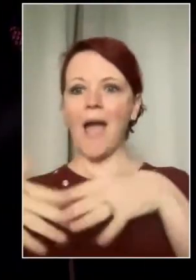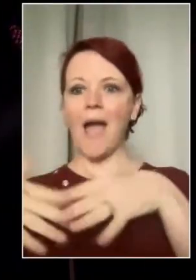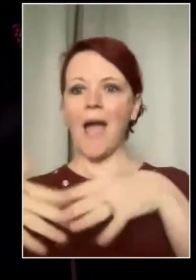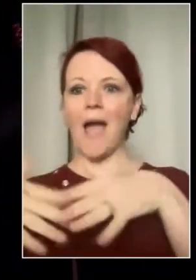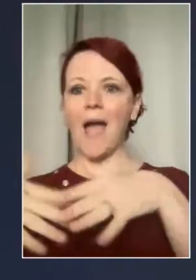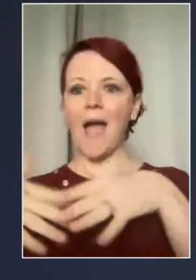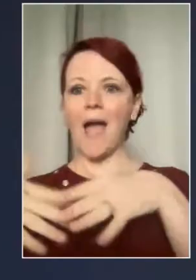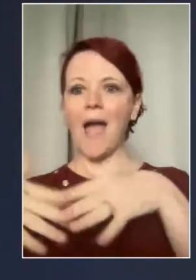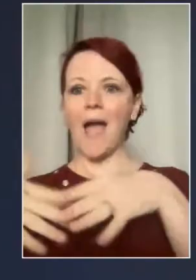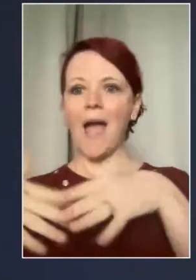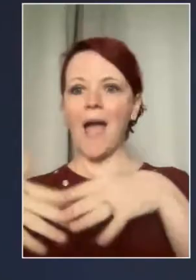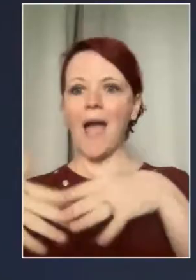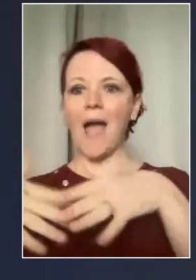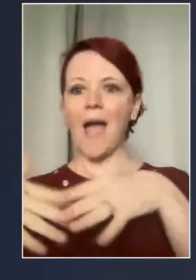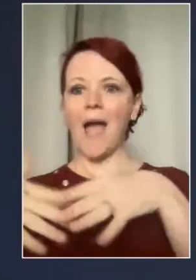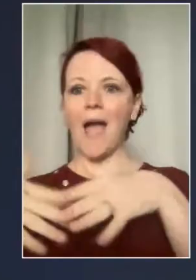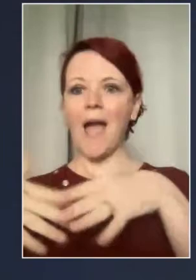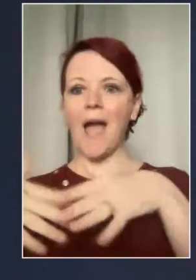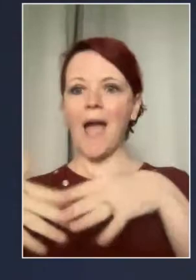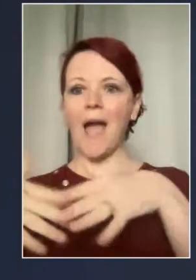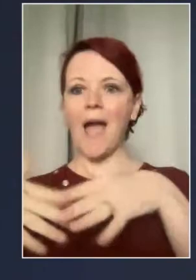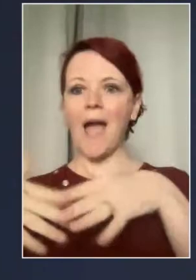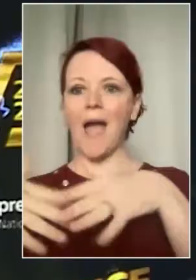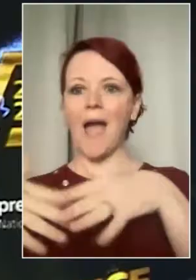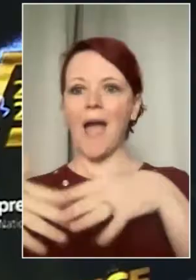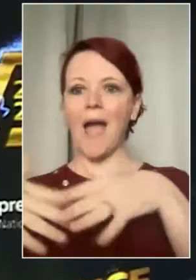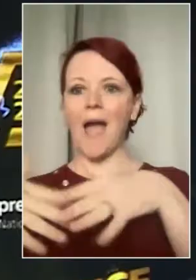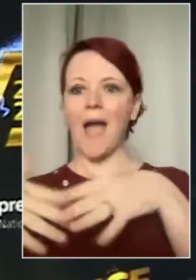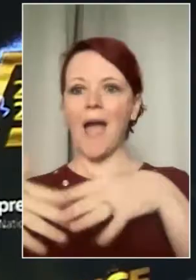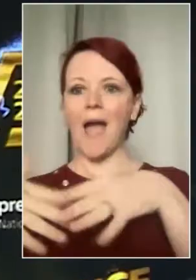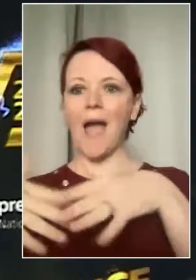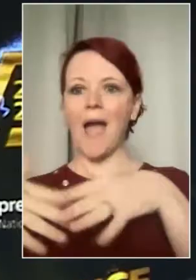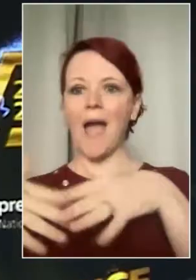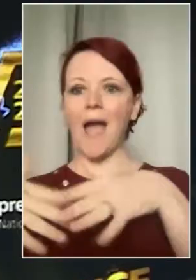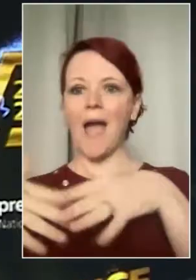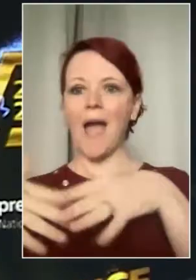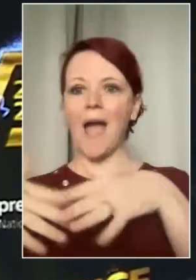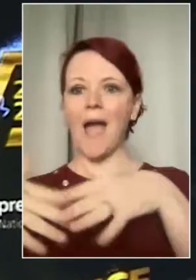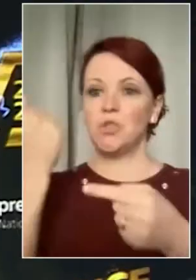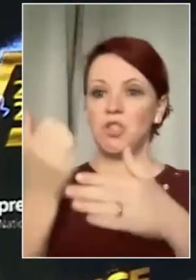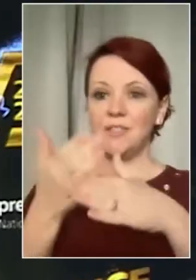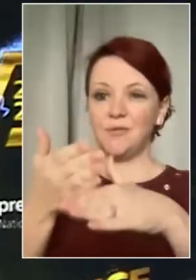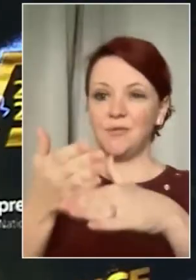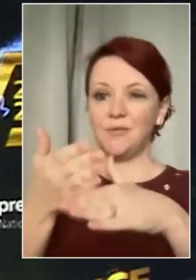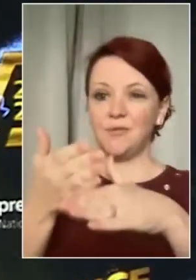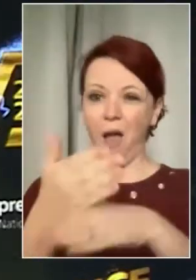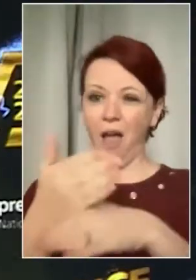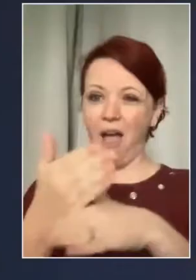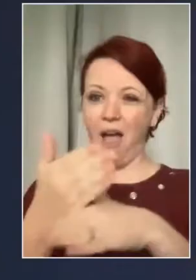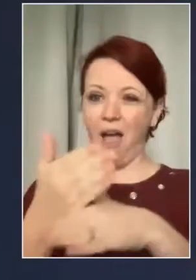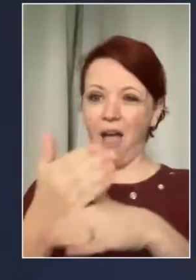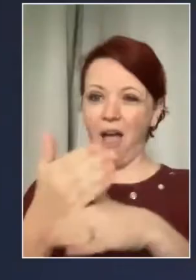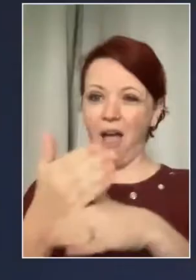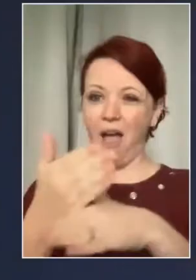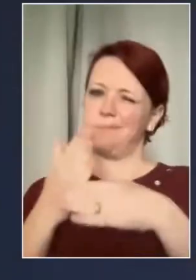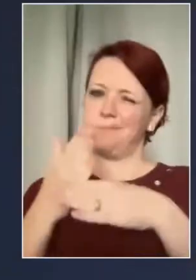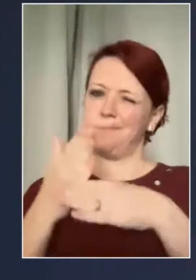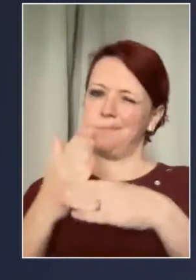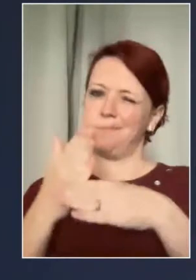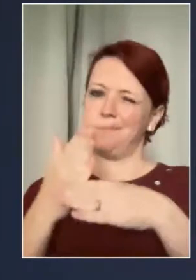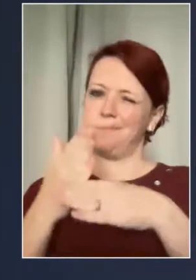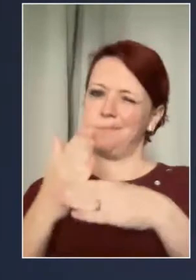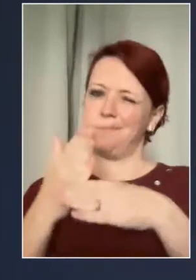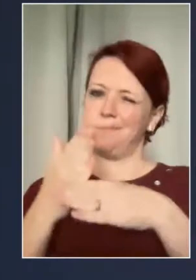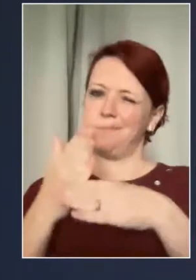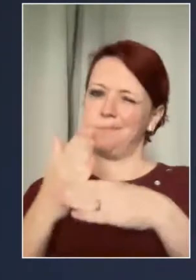I've never met anybody who's made it in any walk of life without a bit of hard work along the way. And if a door is opened, push it. If a door isn't